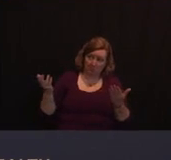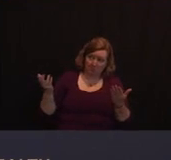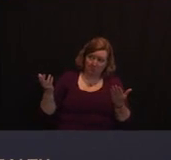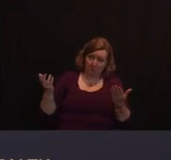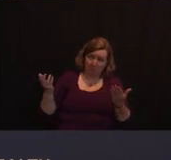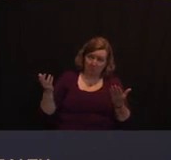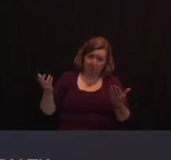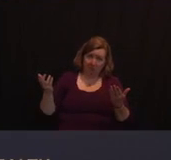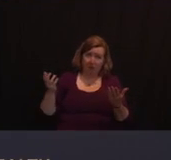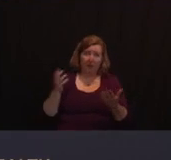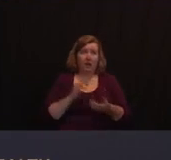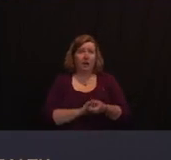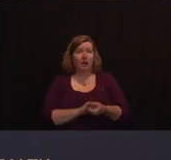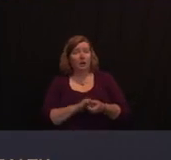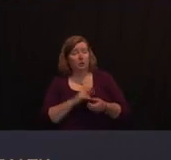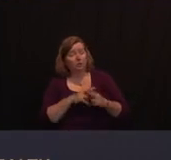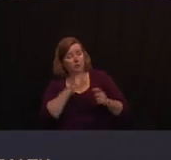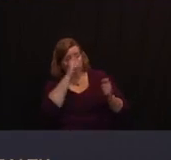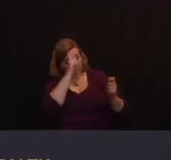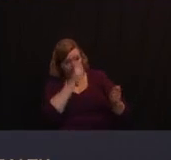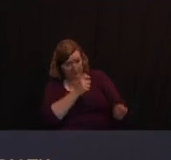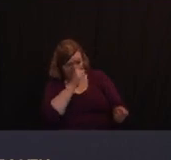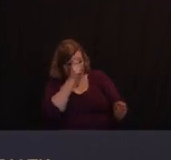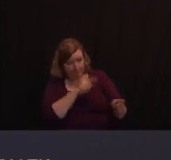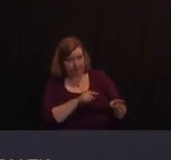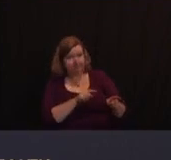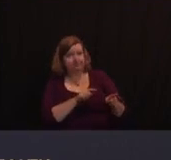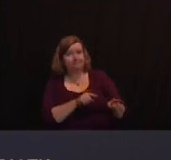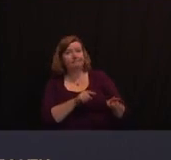all due respect, we got clobbered